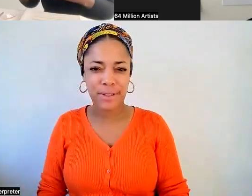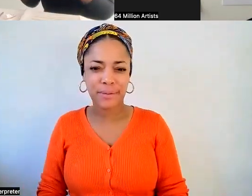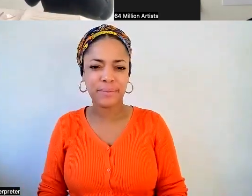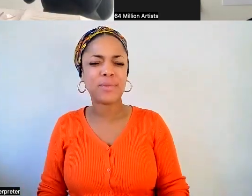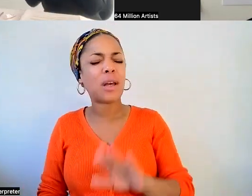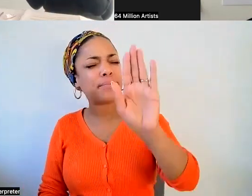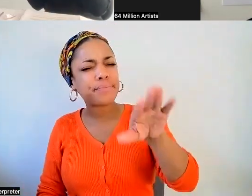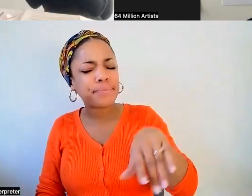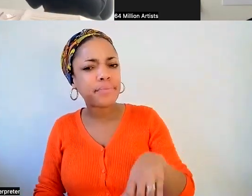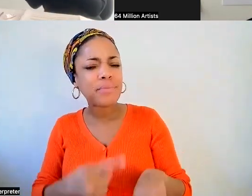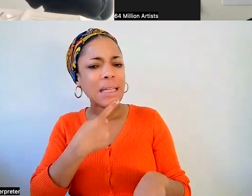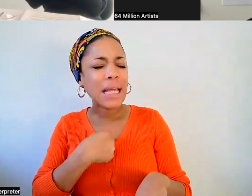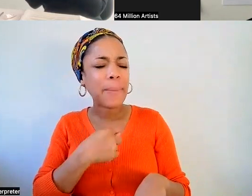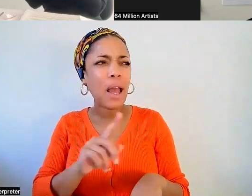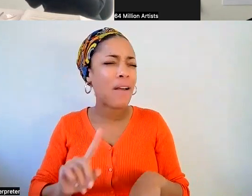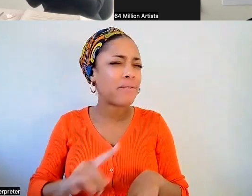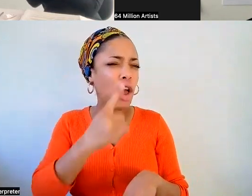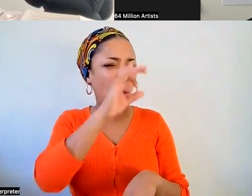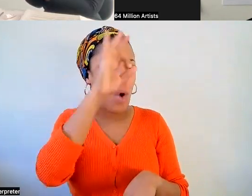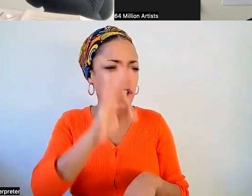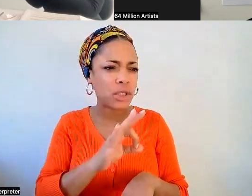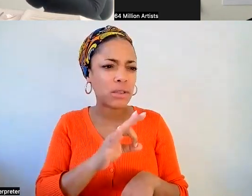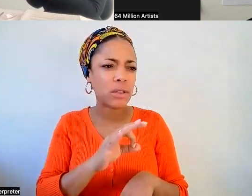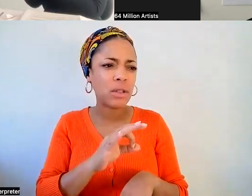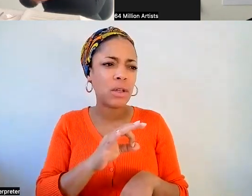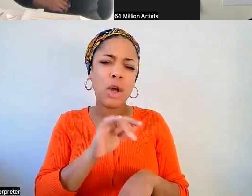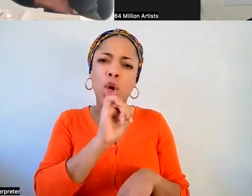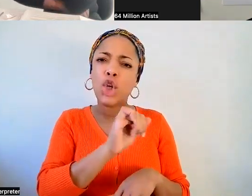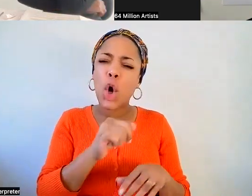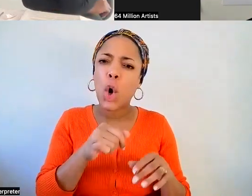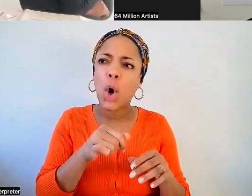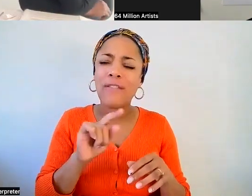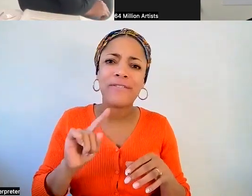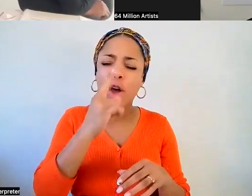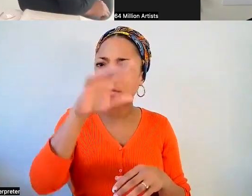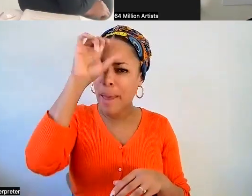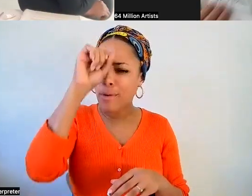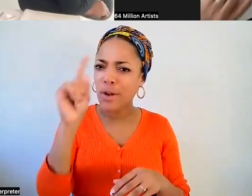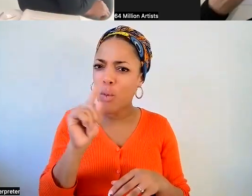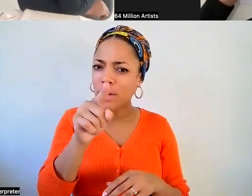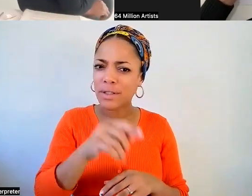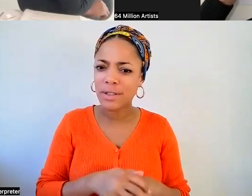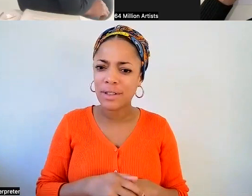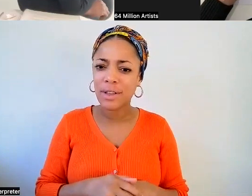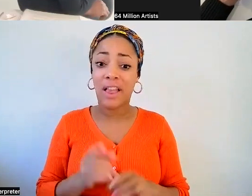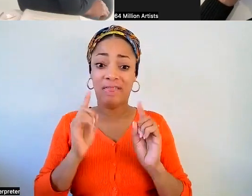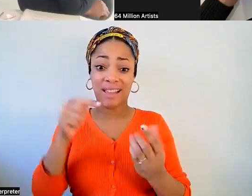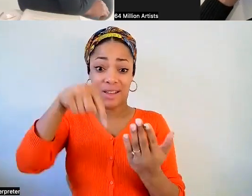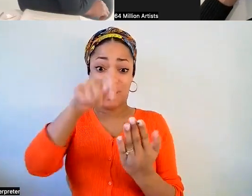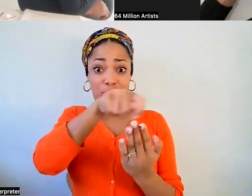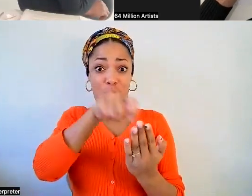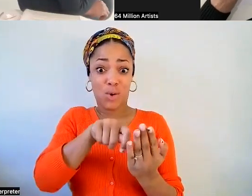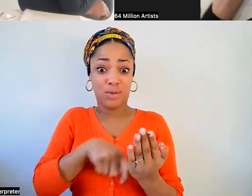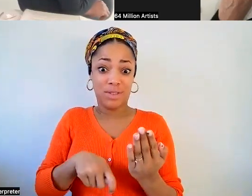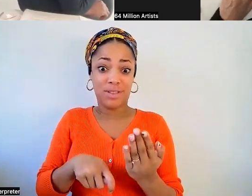about the first question that comes to my mind is, what are your earliest memories? Well, here we go. Ooh. Chimney pot, hairy blanket and mutton. Oh, great. I'm